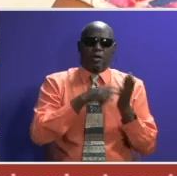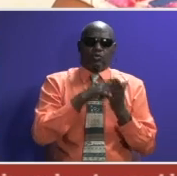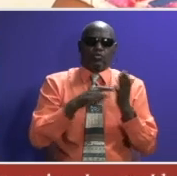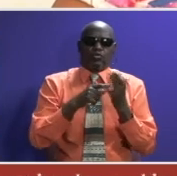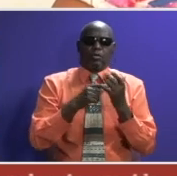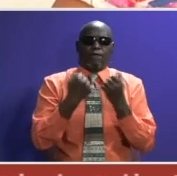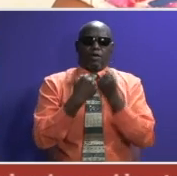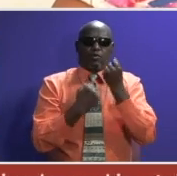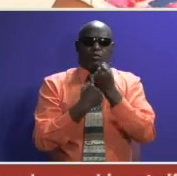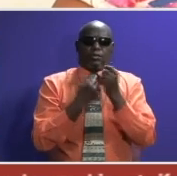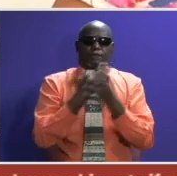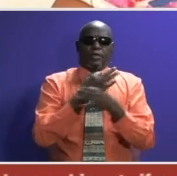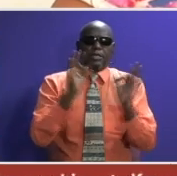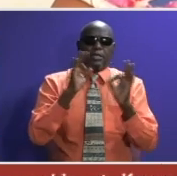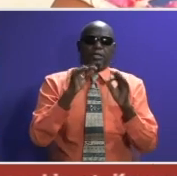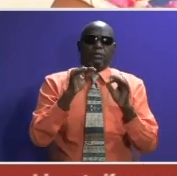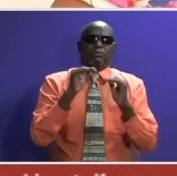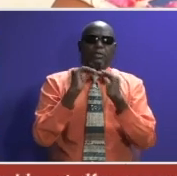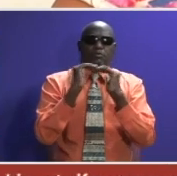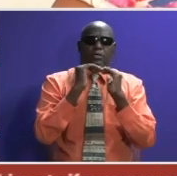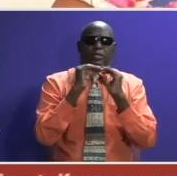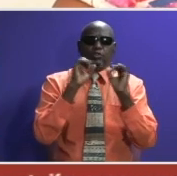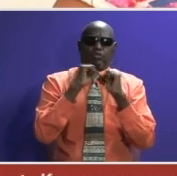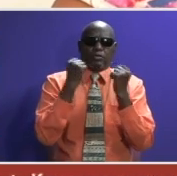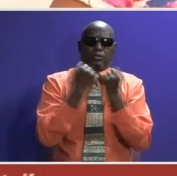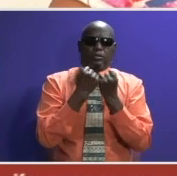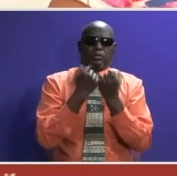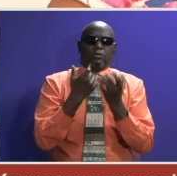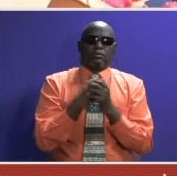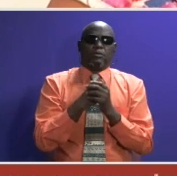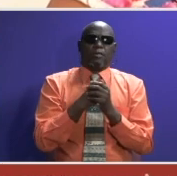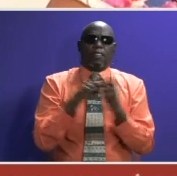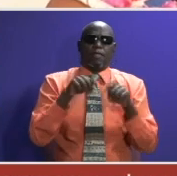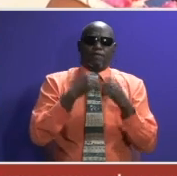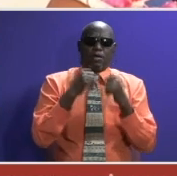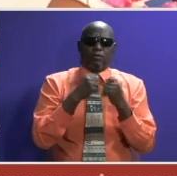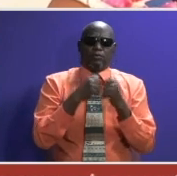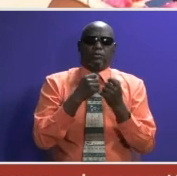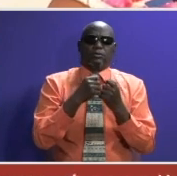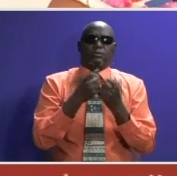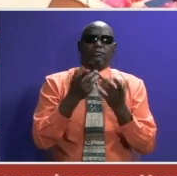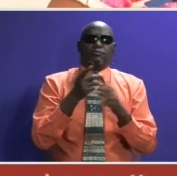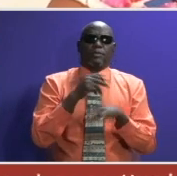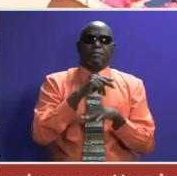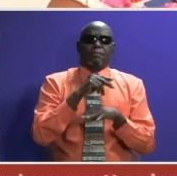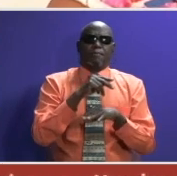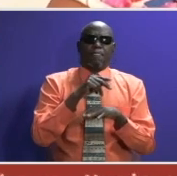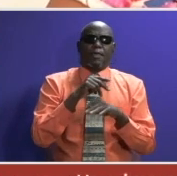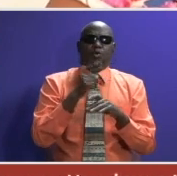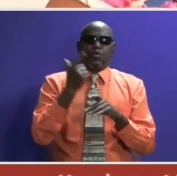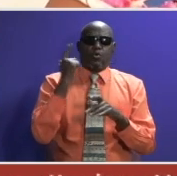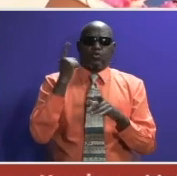free and democratic society. They violate the principles of media freedom enshrined in the